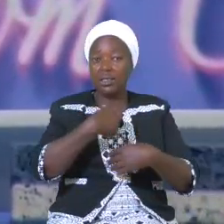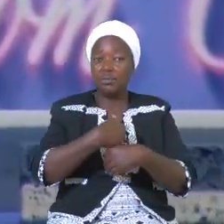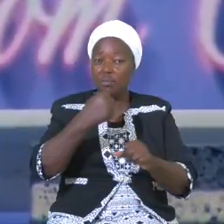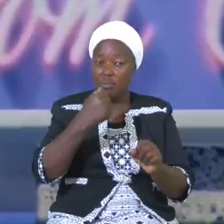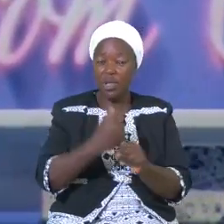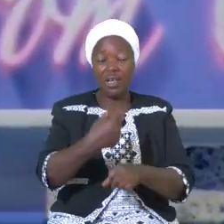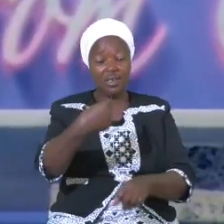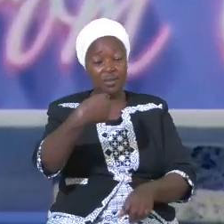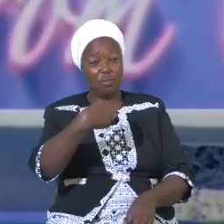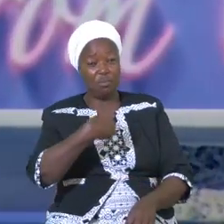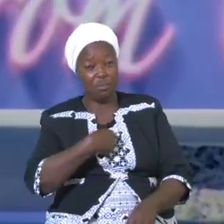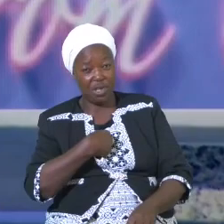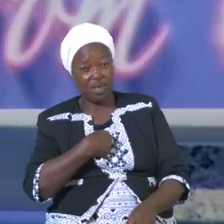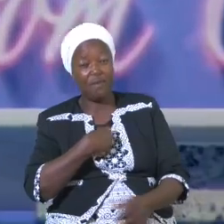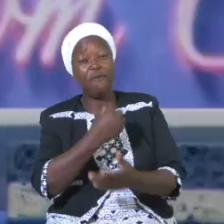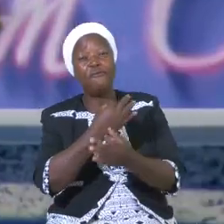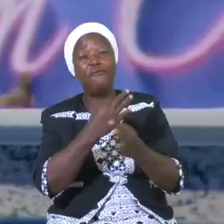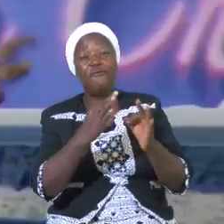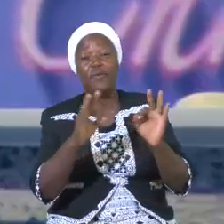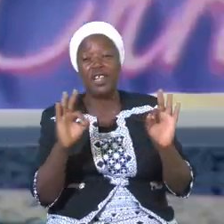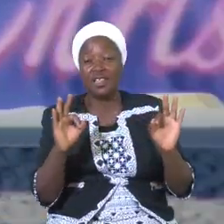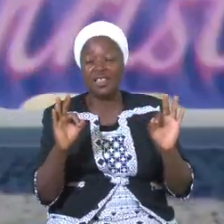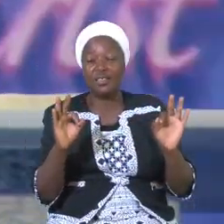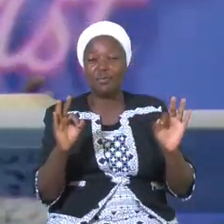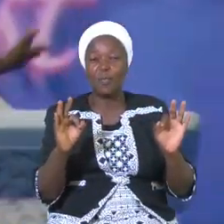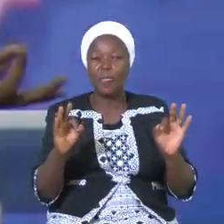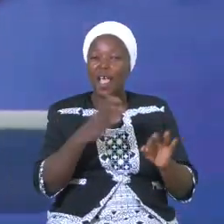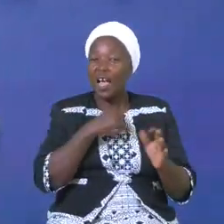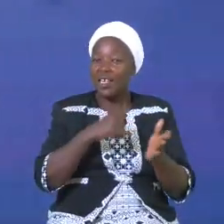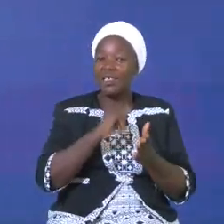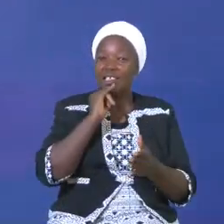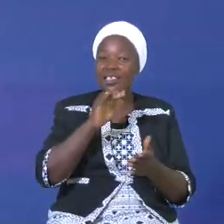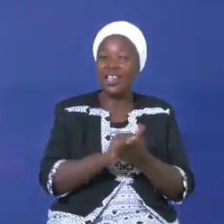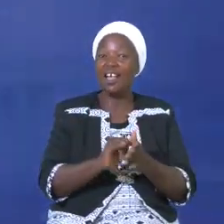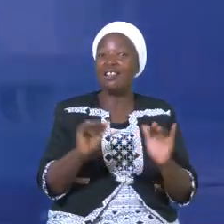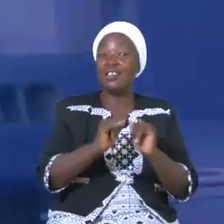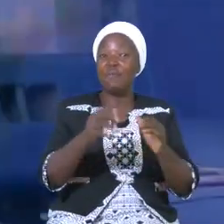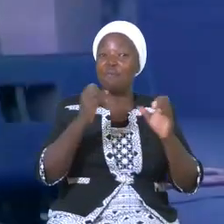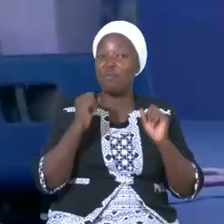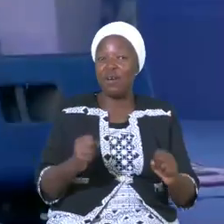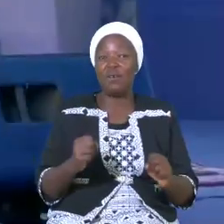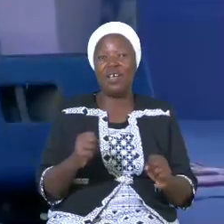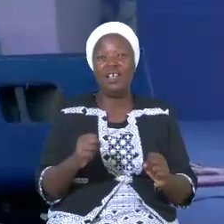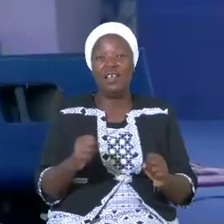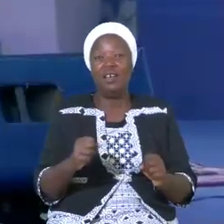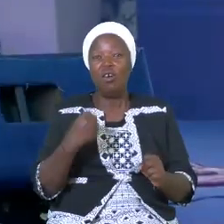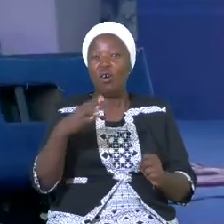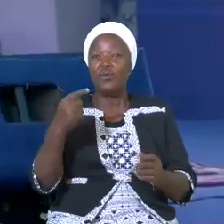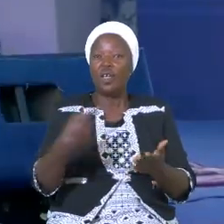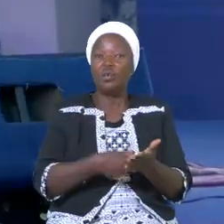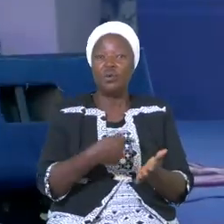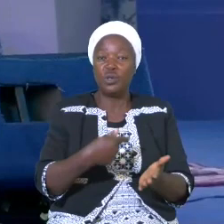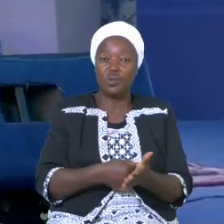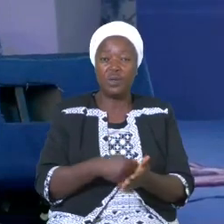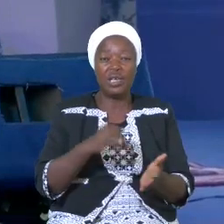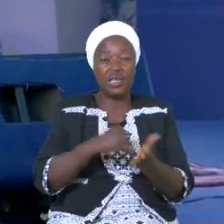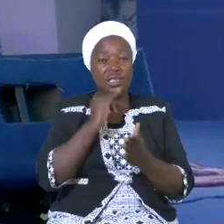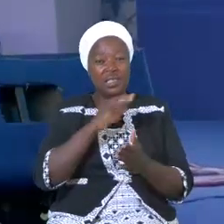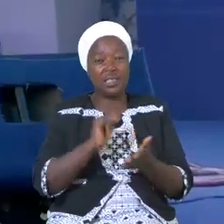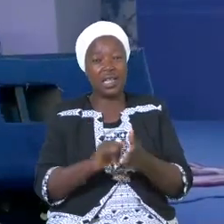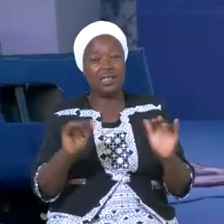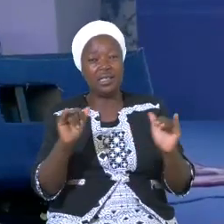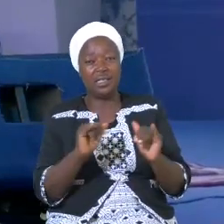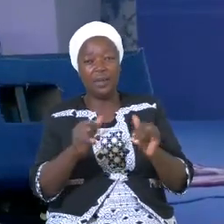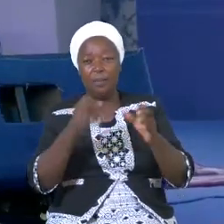me free and it is that same power of the gospel it is that same